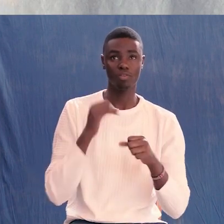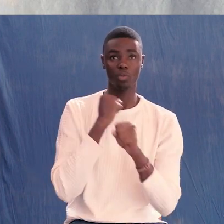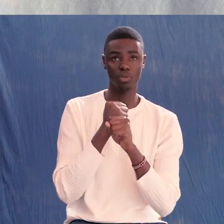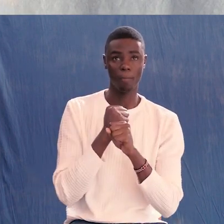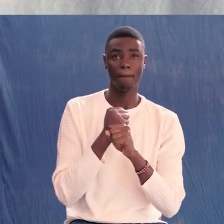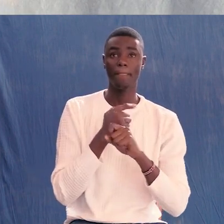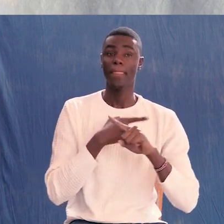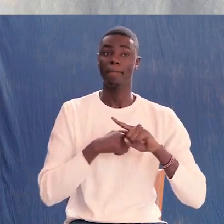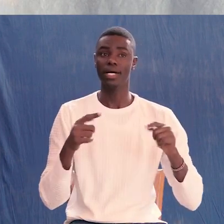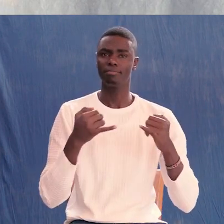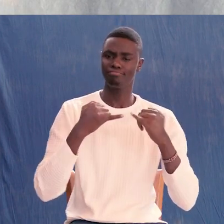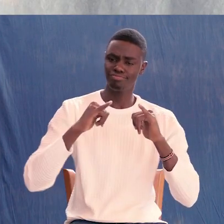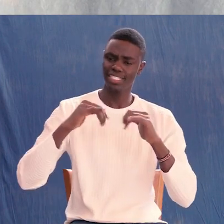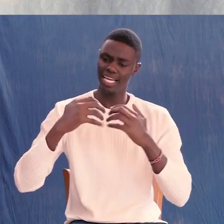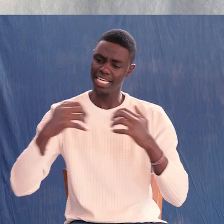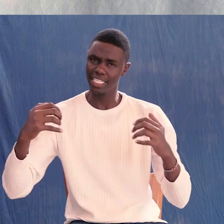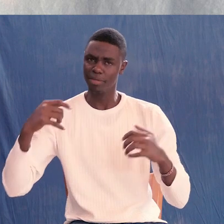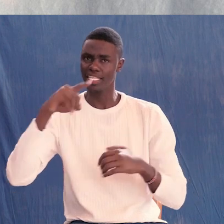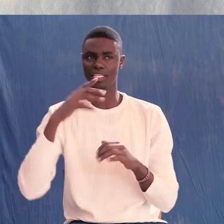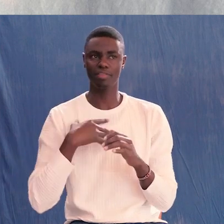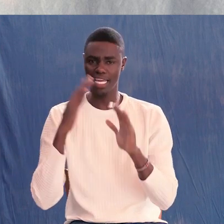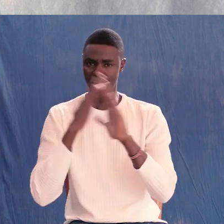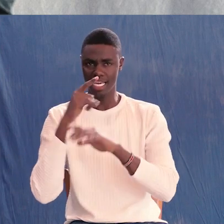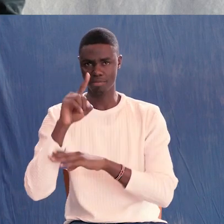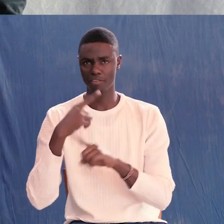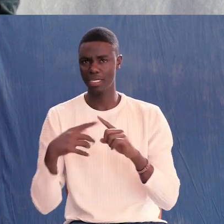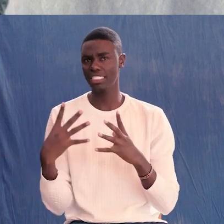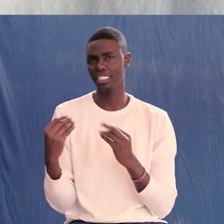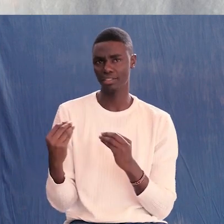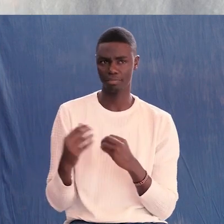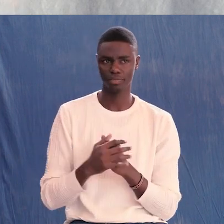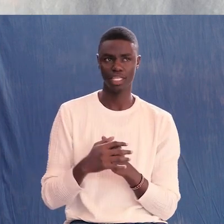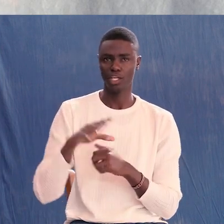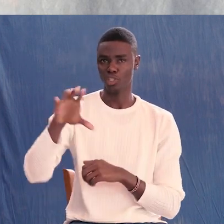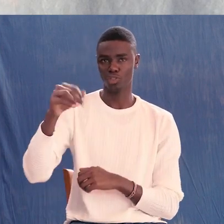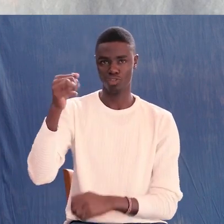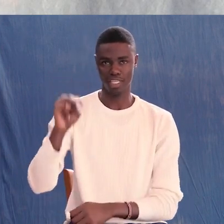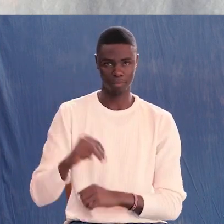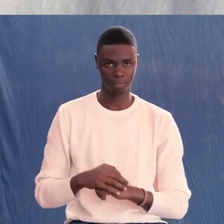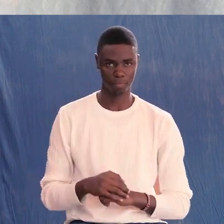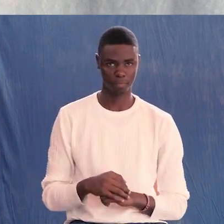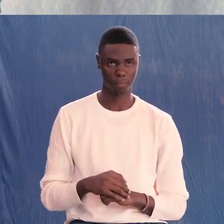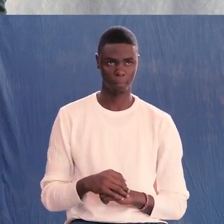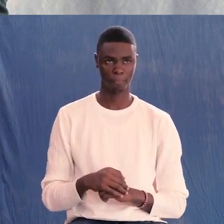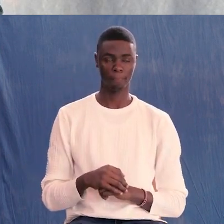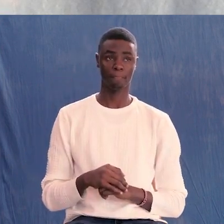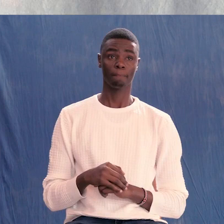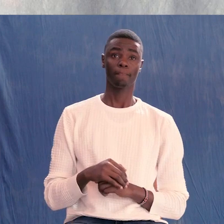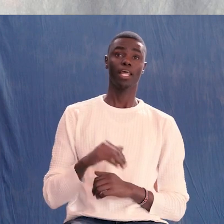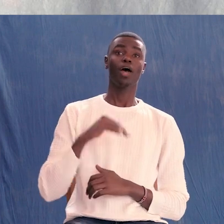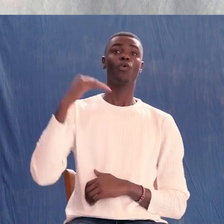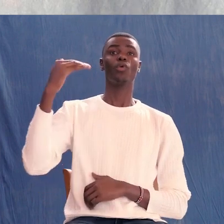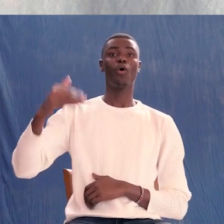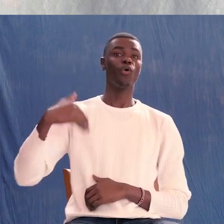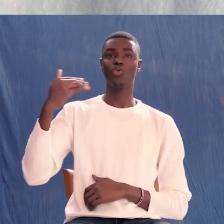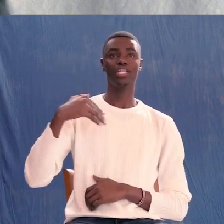they kind of try and separate themselves and hide themselves, but it's really easy to find them. And we always